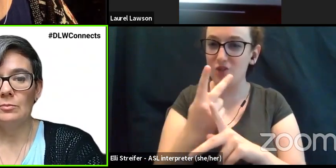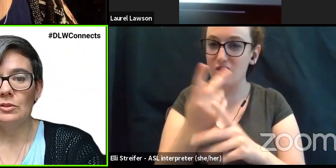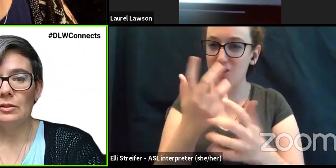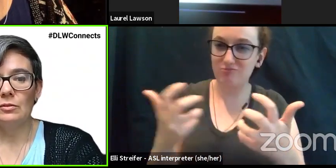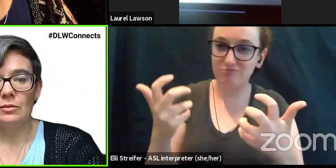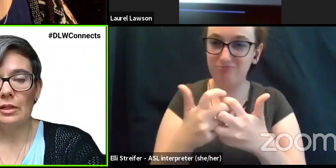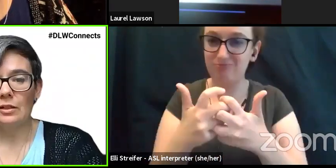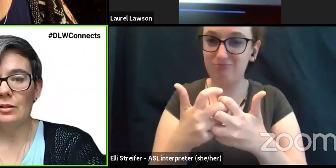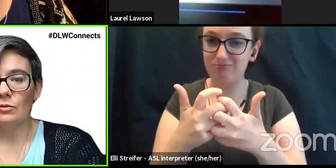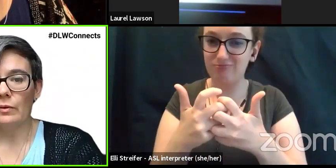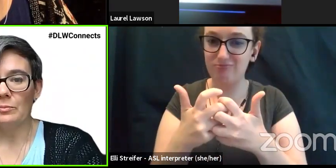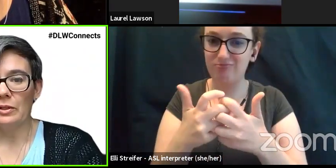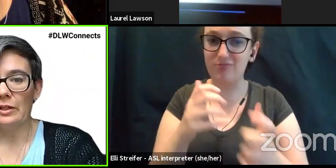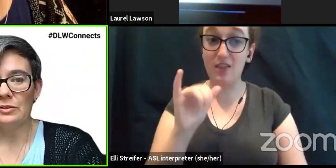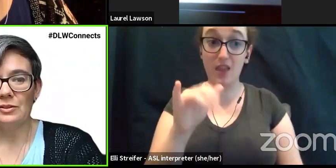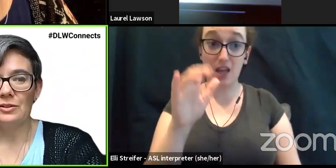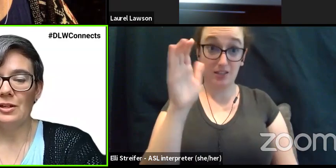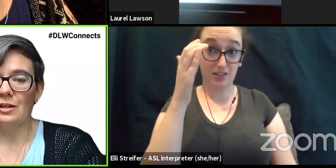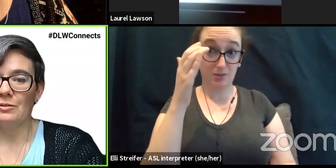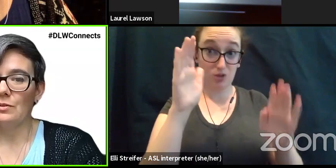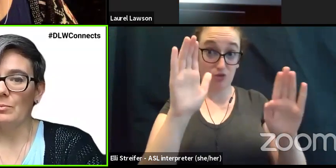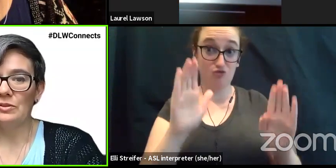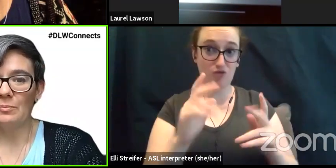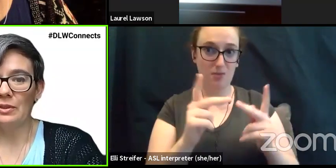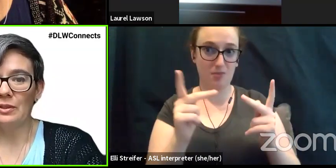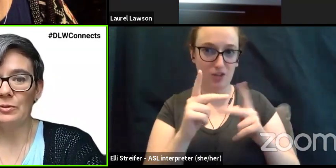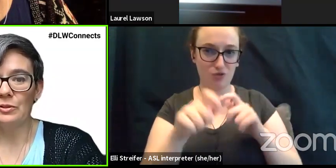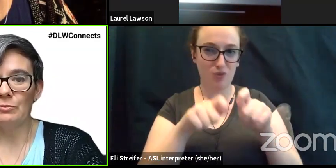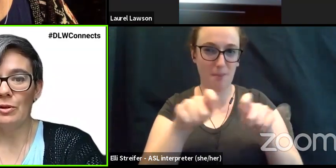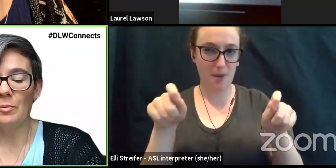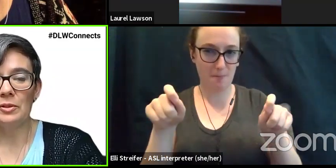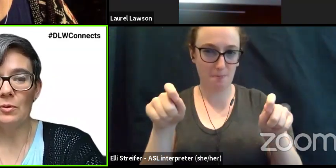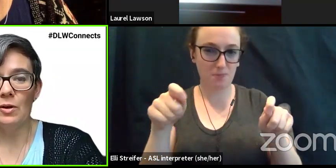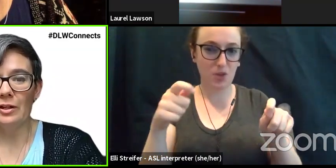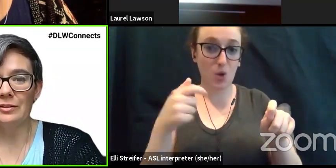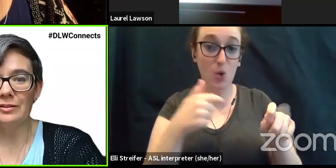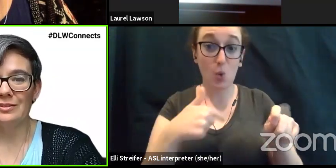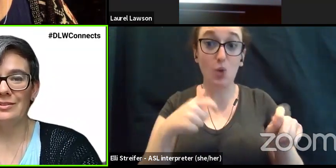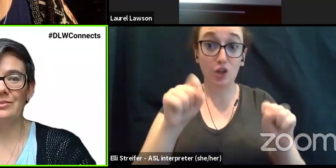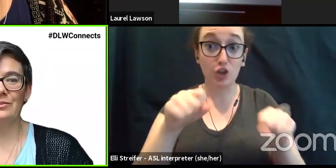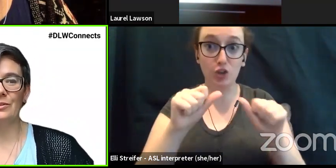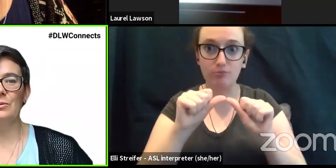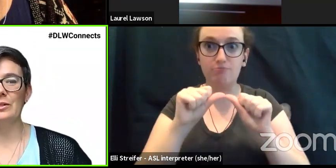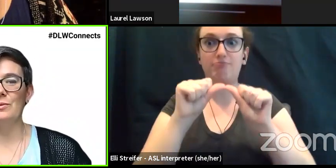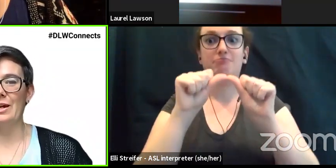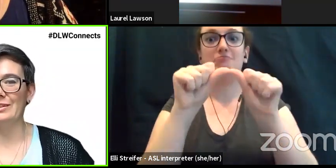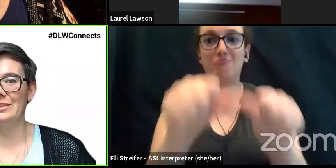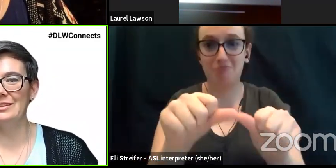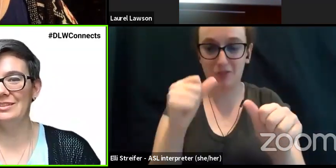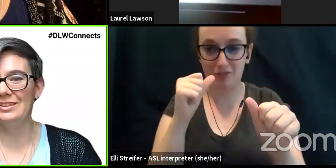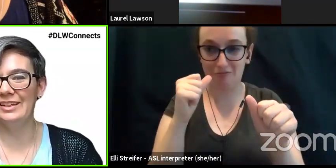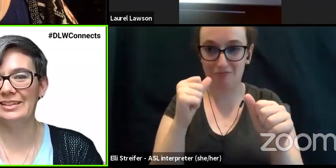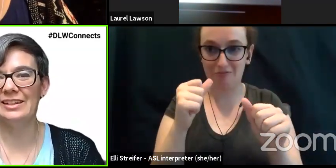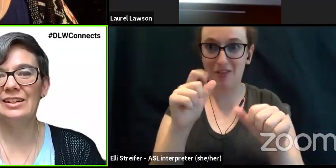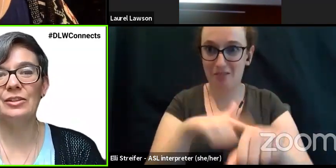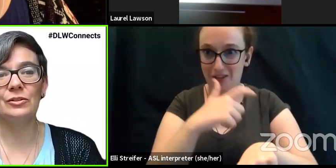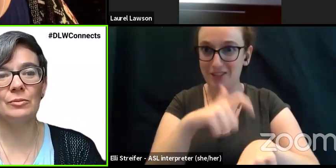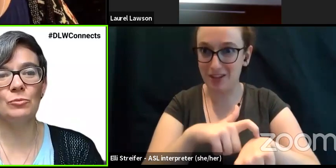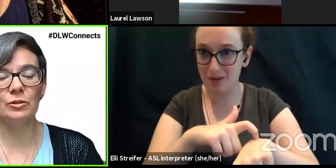That seems like a great place to wrap this up. I think we could probably go on for quite a while.